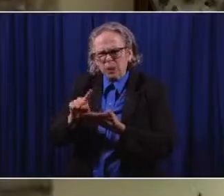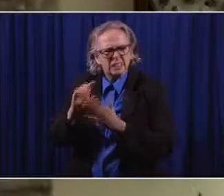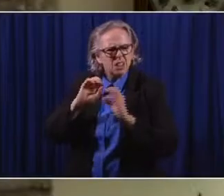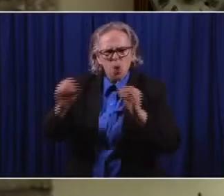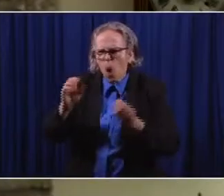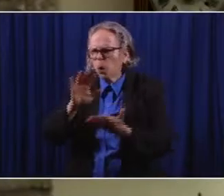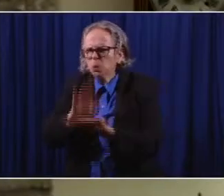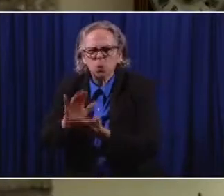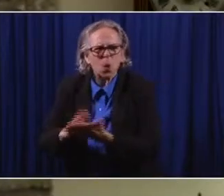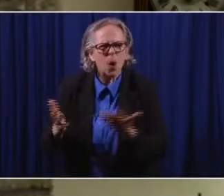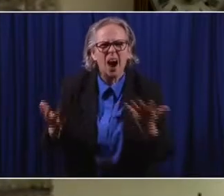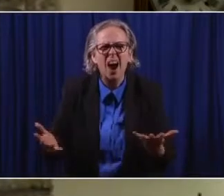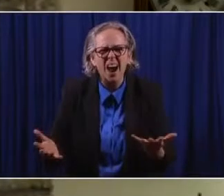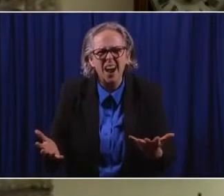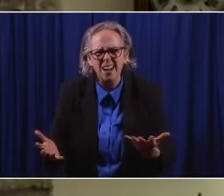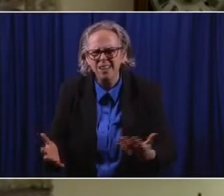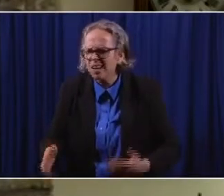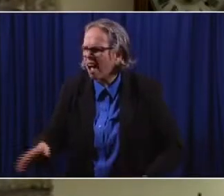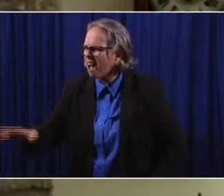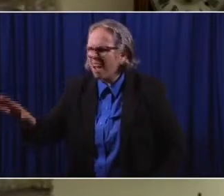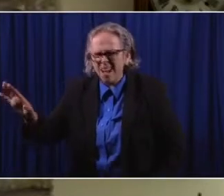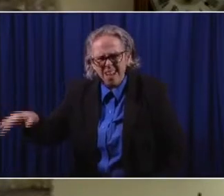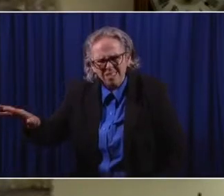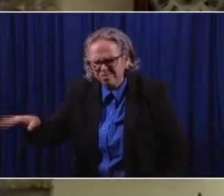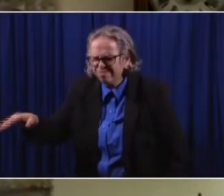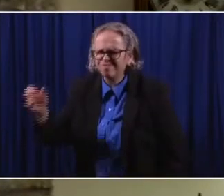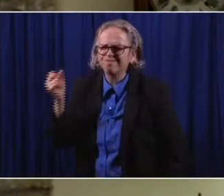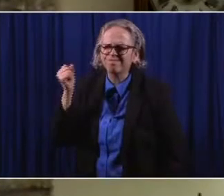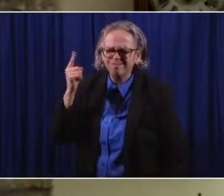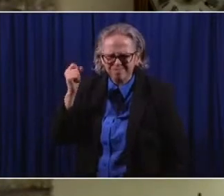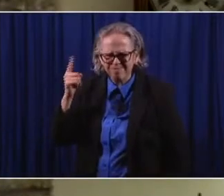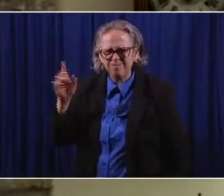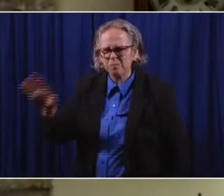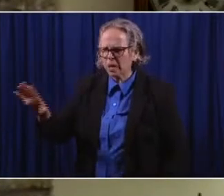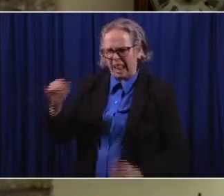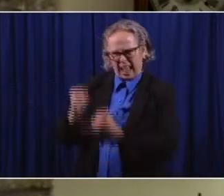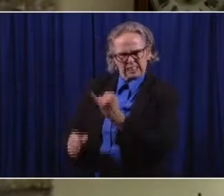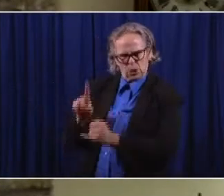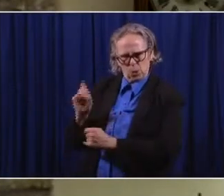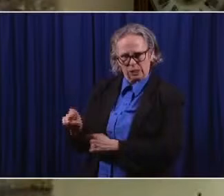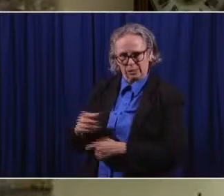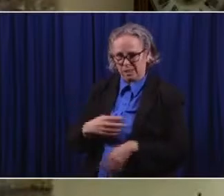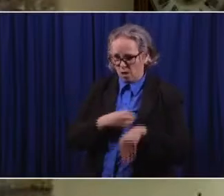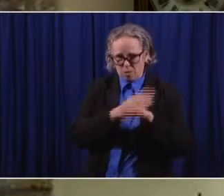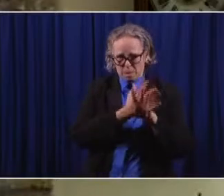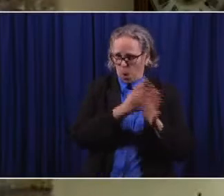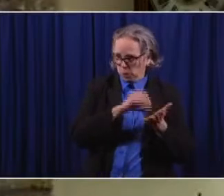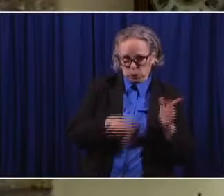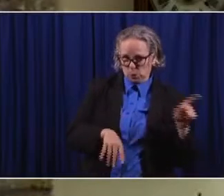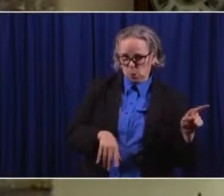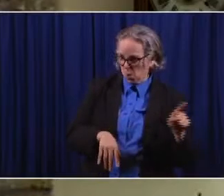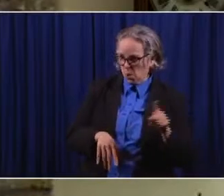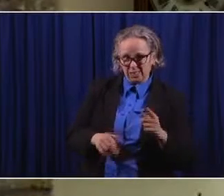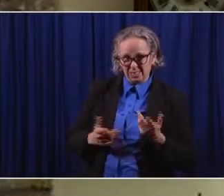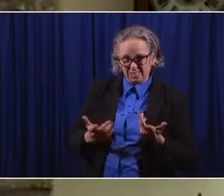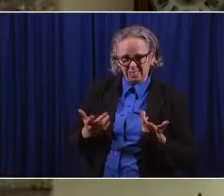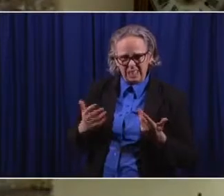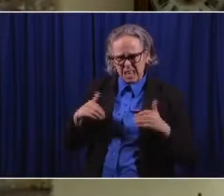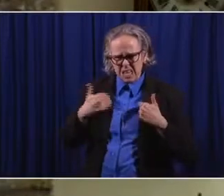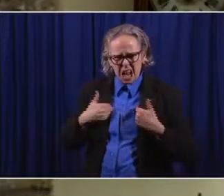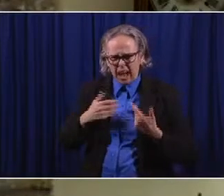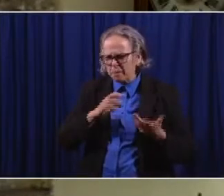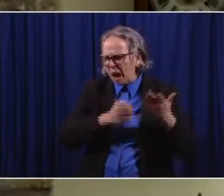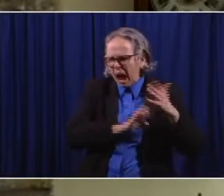Well, that's great. One last question. For your remote students who are in, let's say, lower elementary school, how